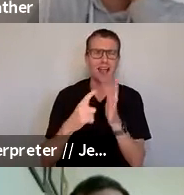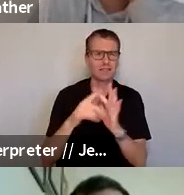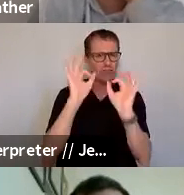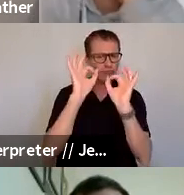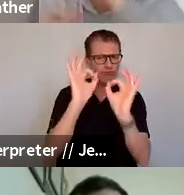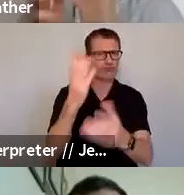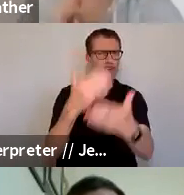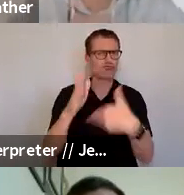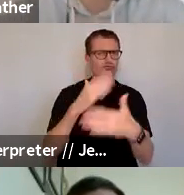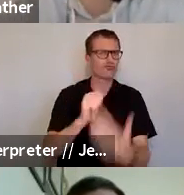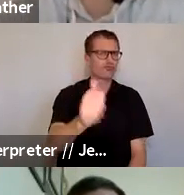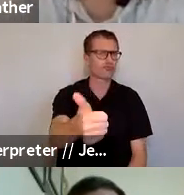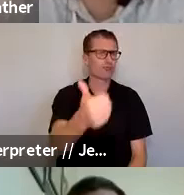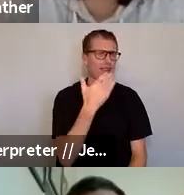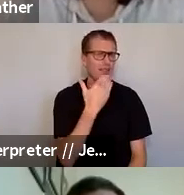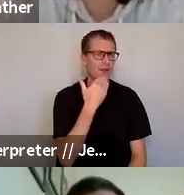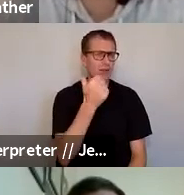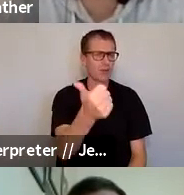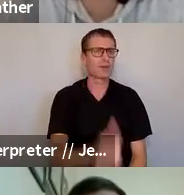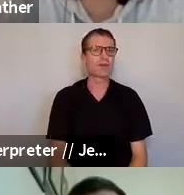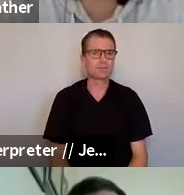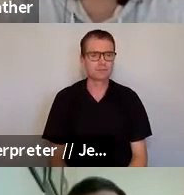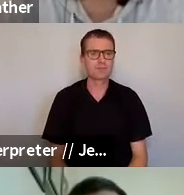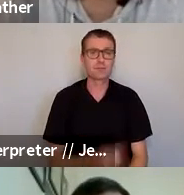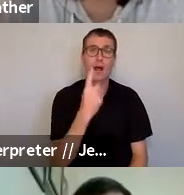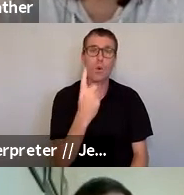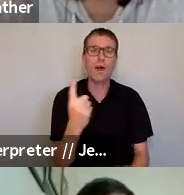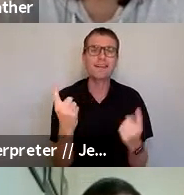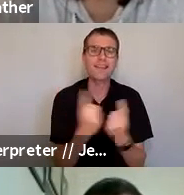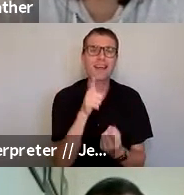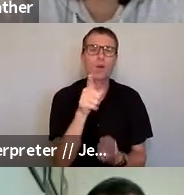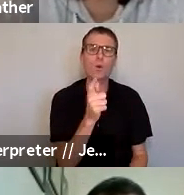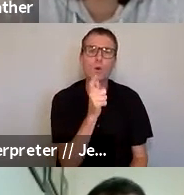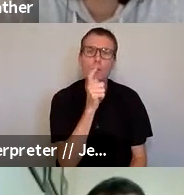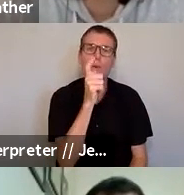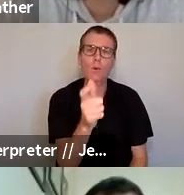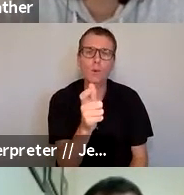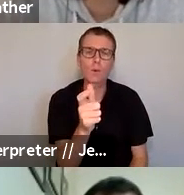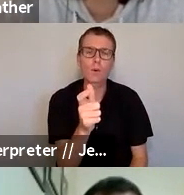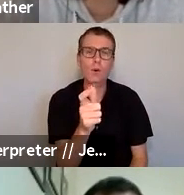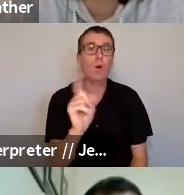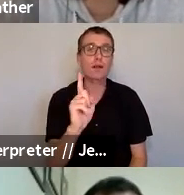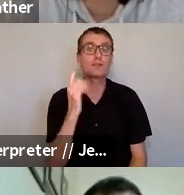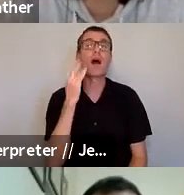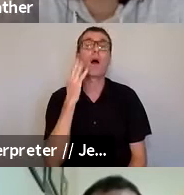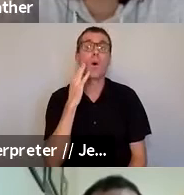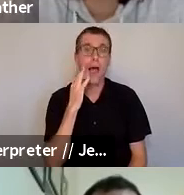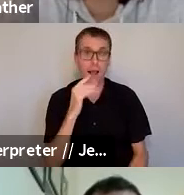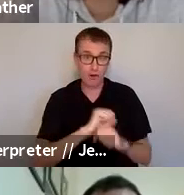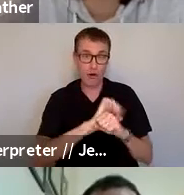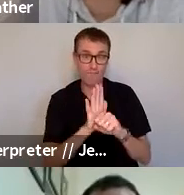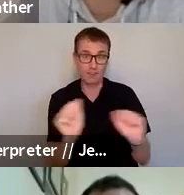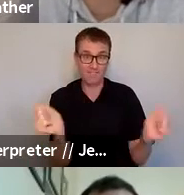Thank you very much. And something you said sort of quite near the beginning, you know, when we get back together, let's make sure that we are